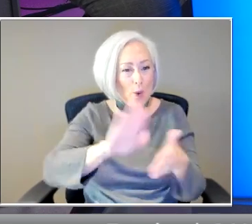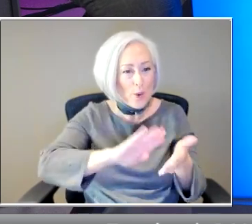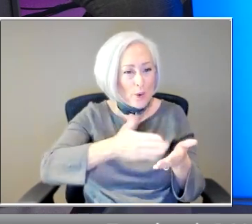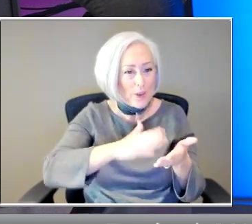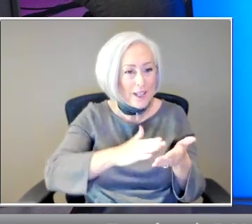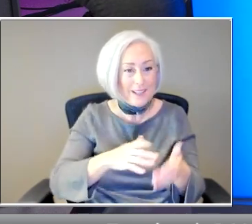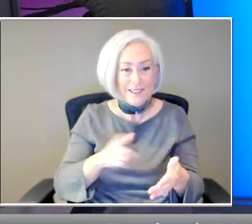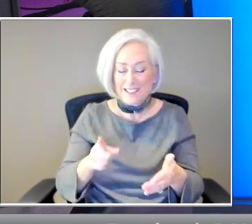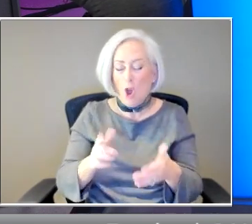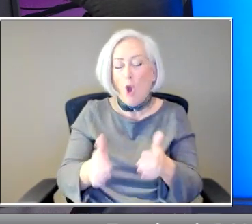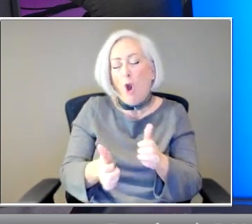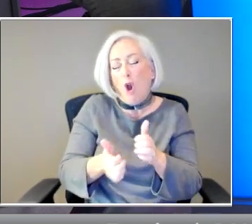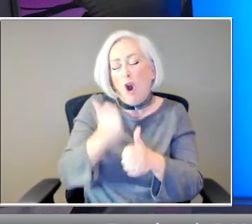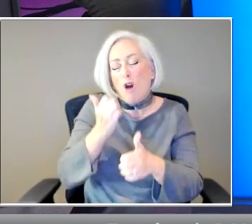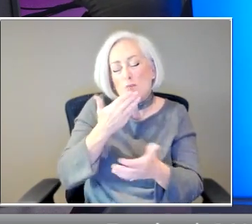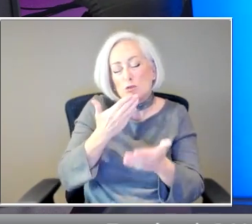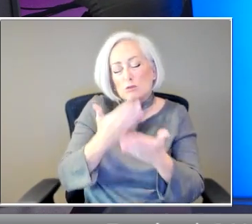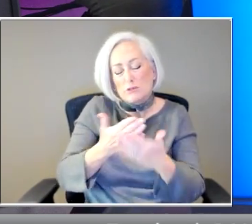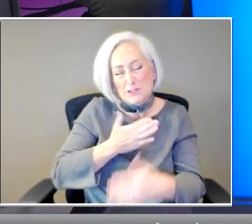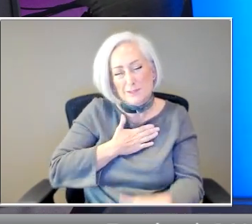mine.